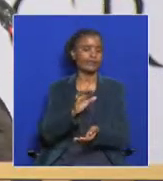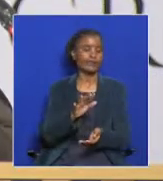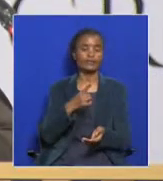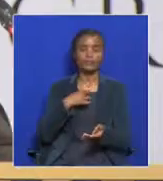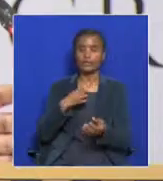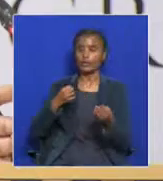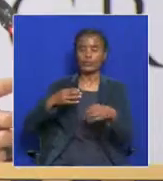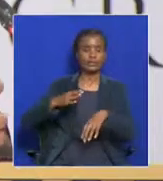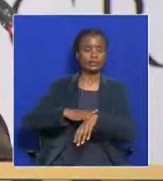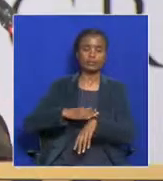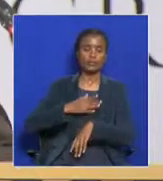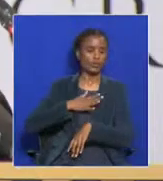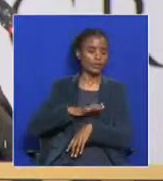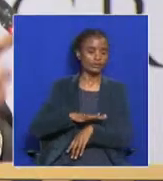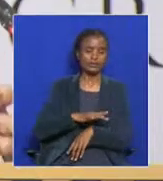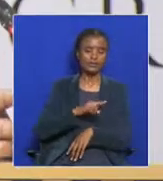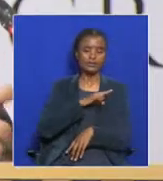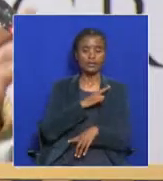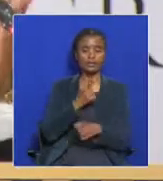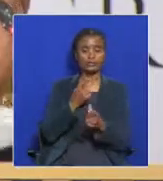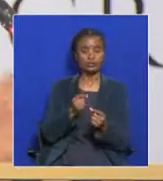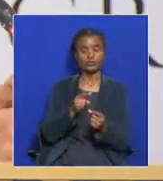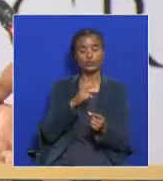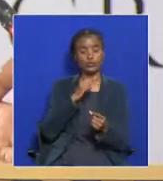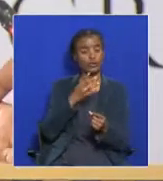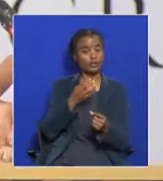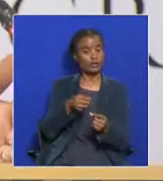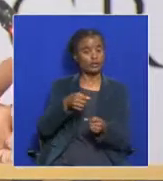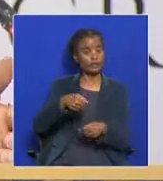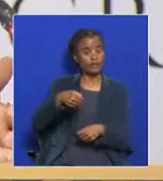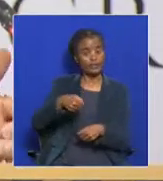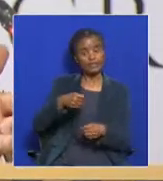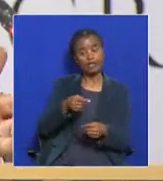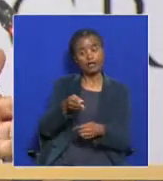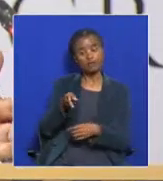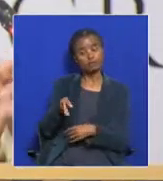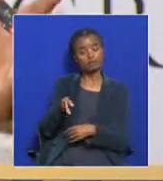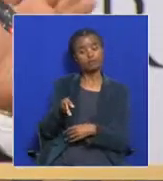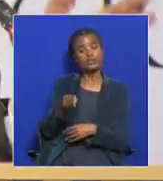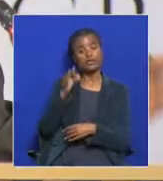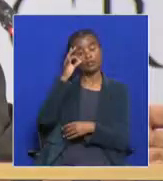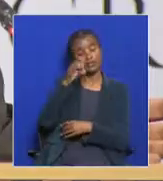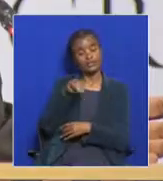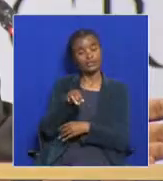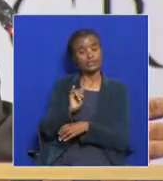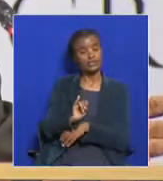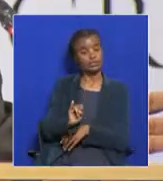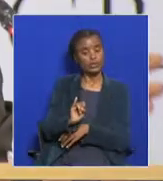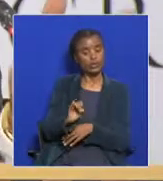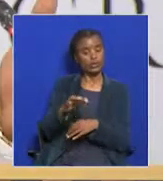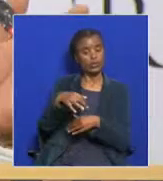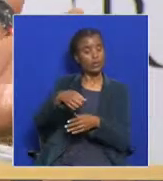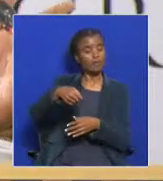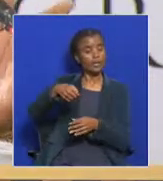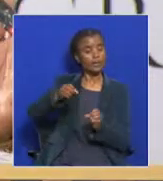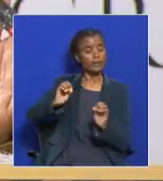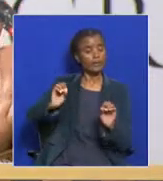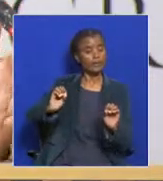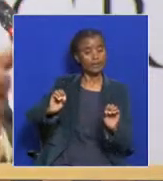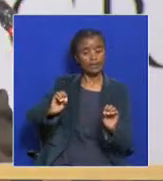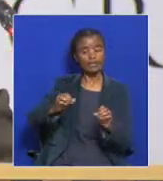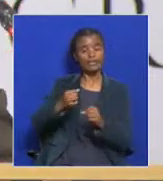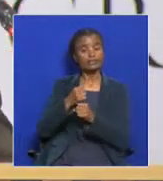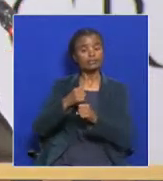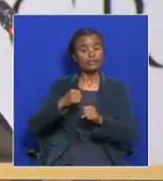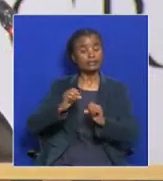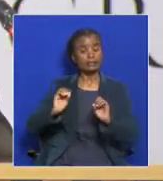now. We didn't put it in bags. We here at Isipingo, they don't have bags. They don't have space. So now my next step, okay,